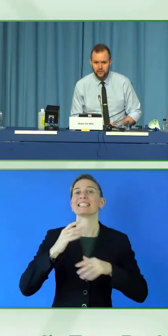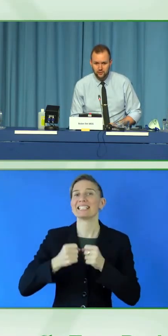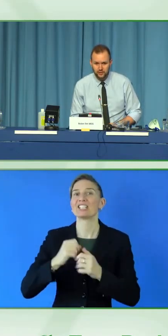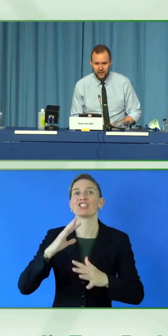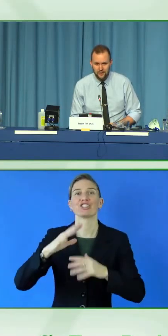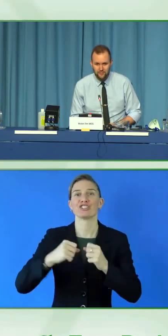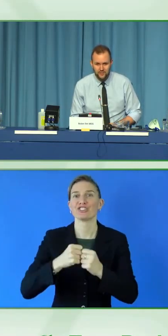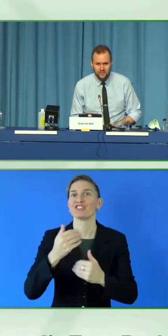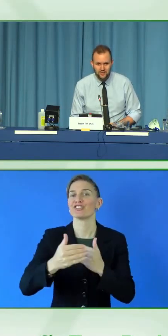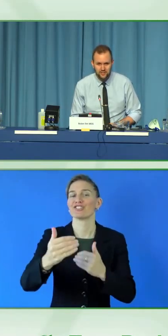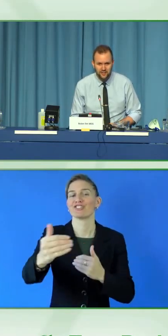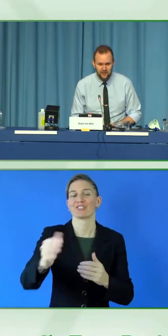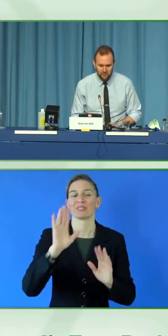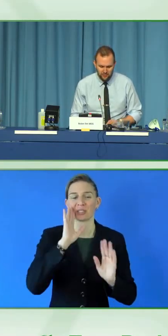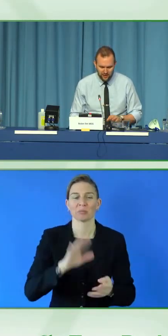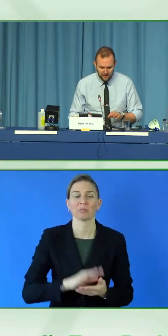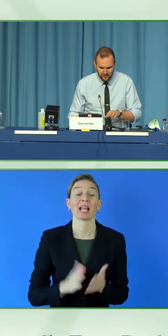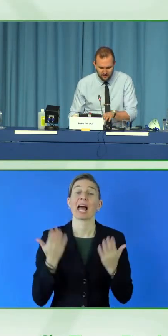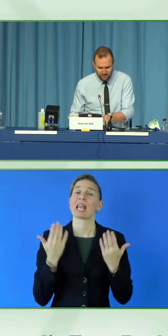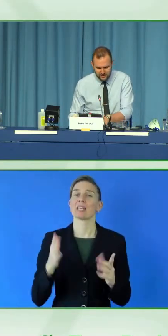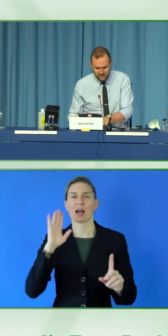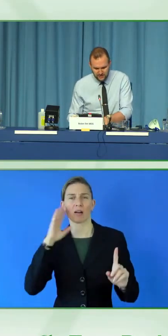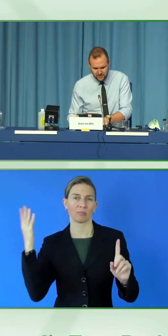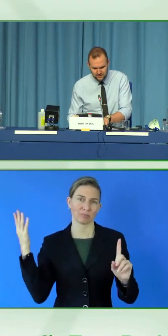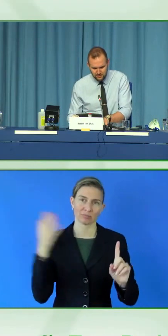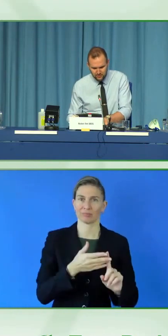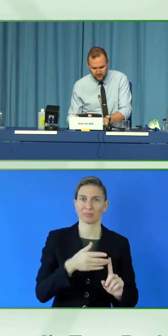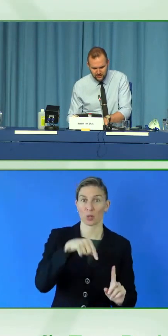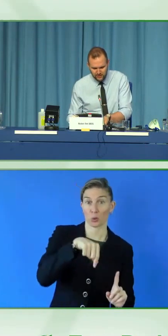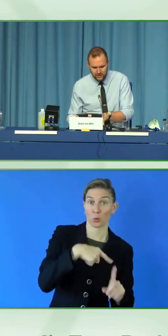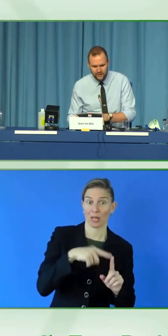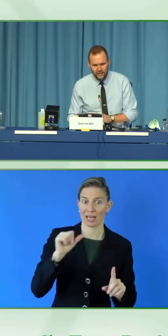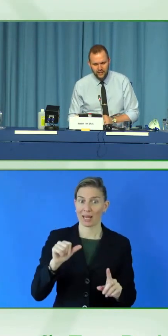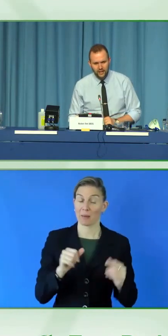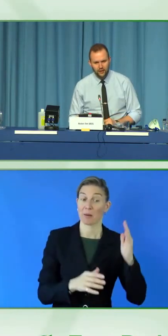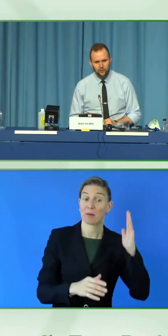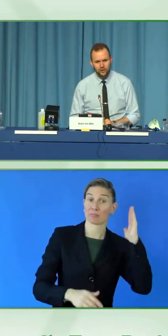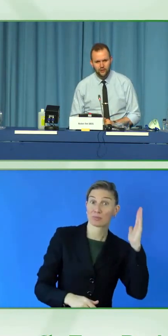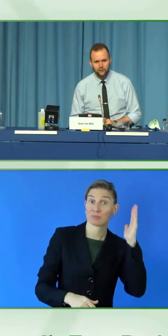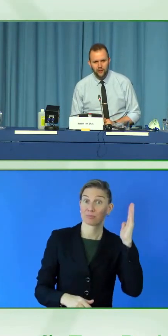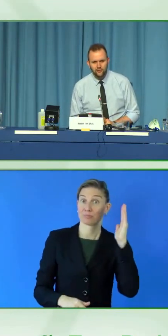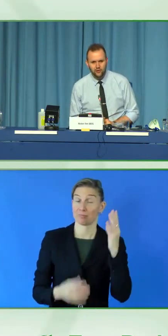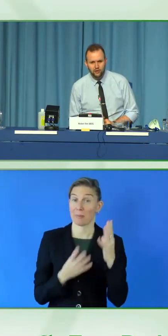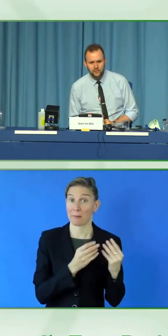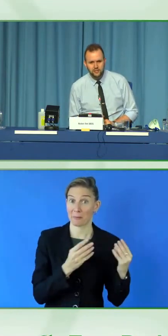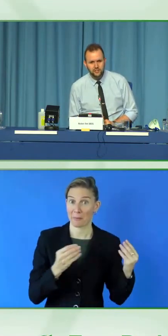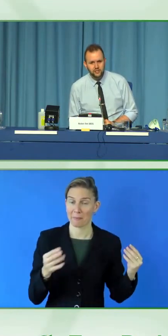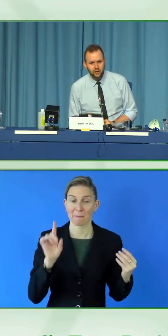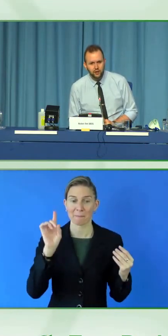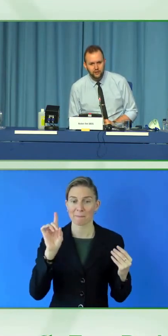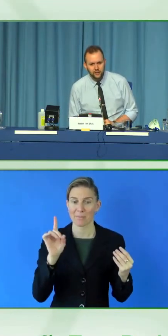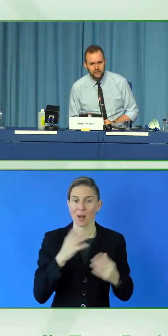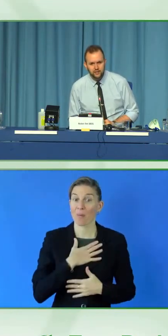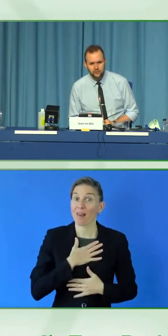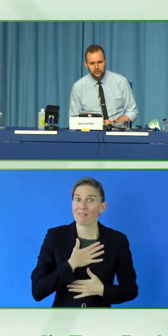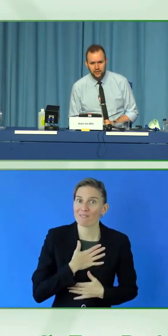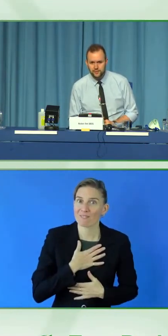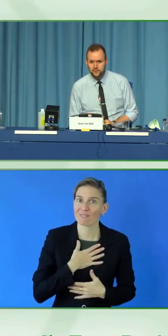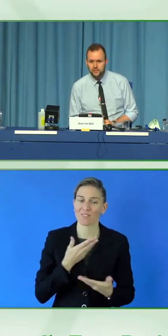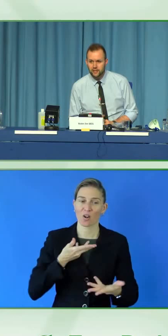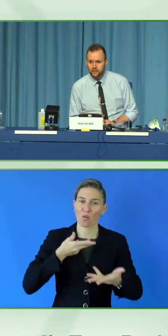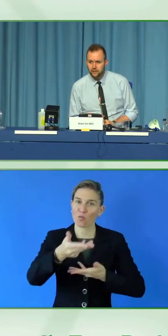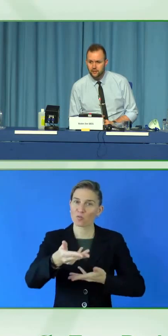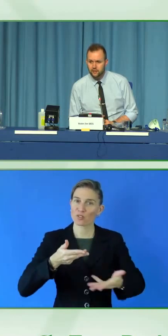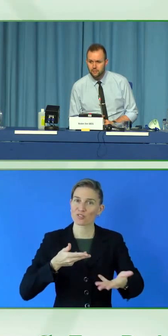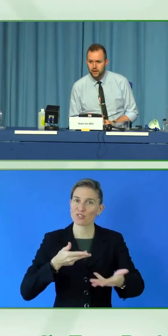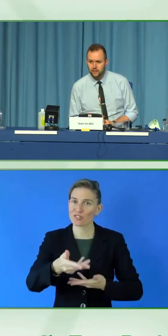into your Q&A, since we've had a lot of presentations, but would love to have a conversation along the lines of what James